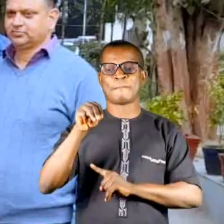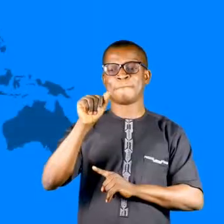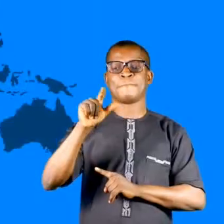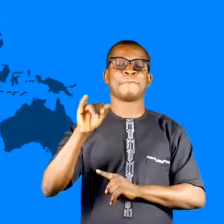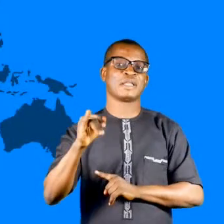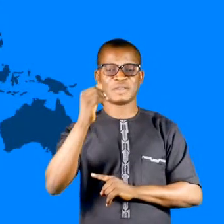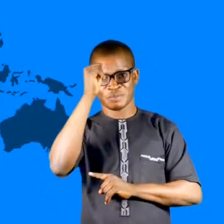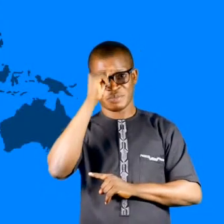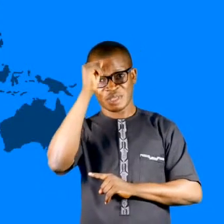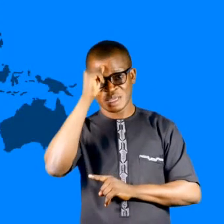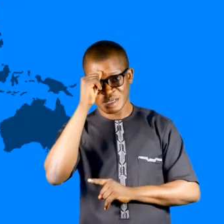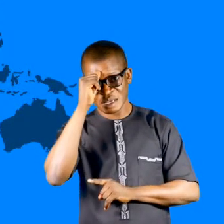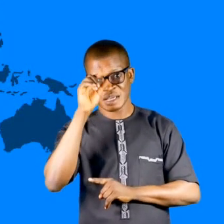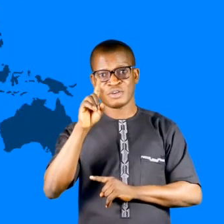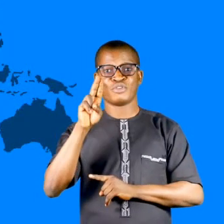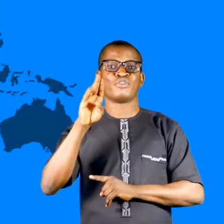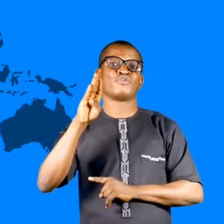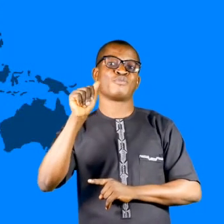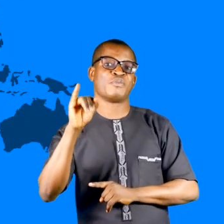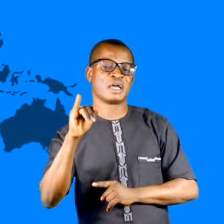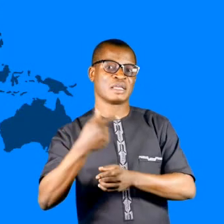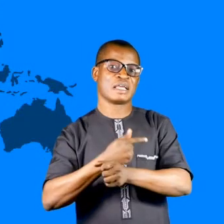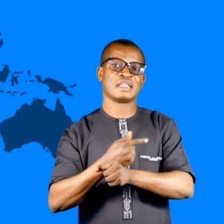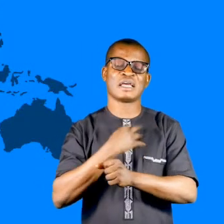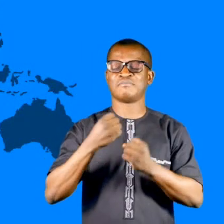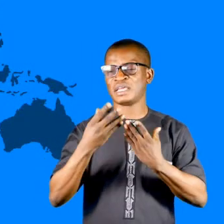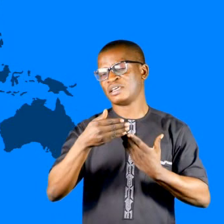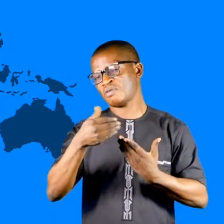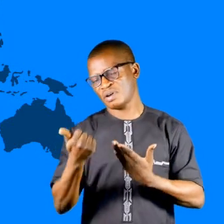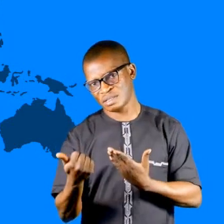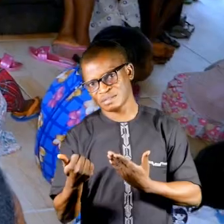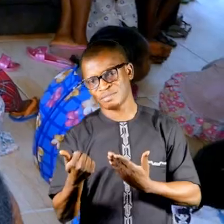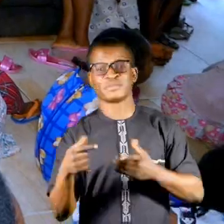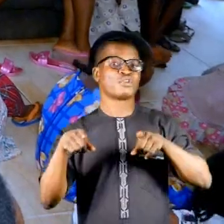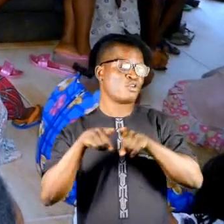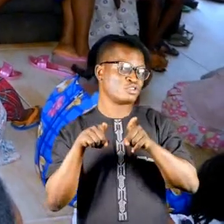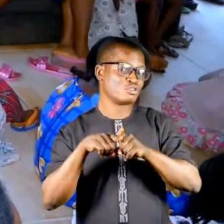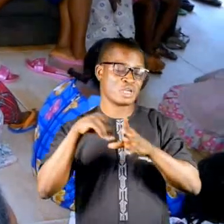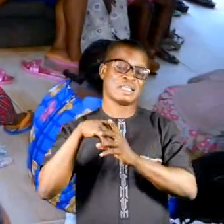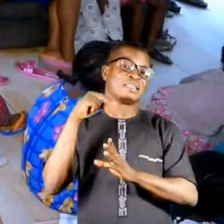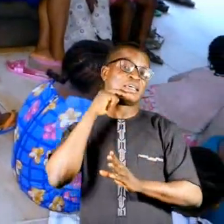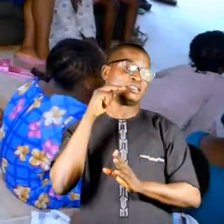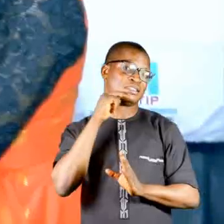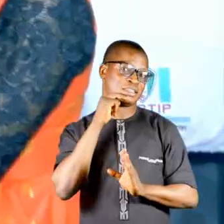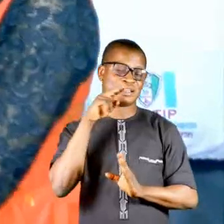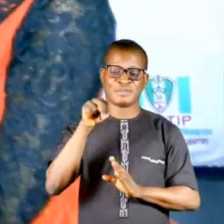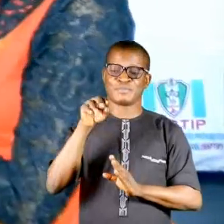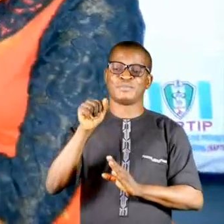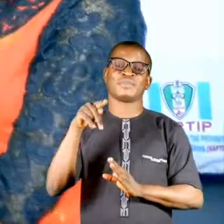Mali, India, Ivory Coast, Dubai, Ghana, and so on. Also, in